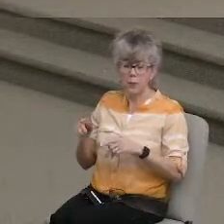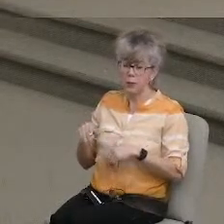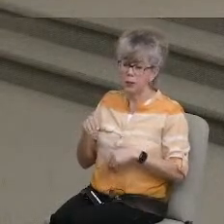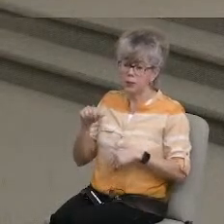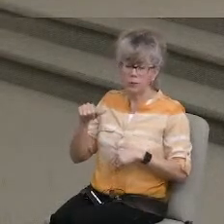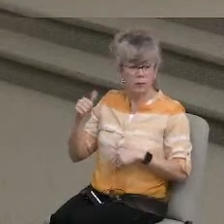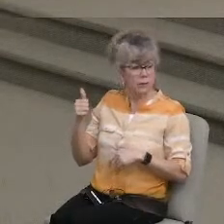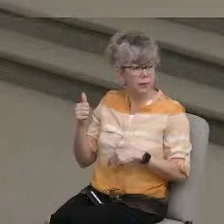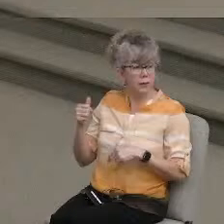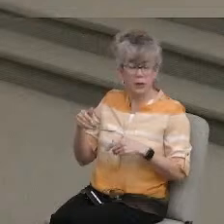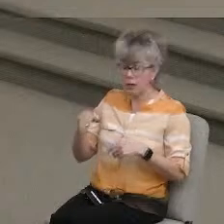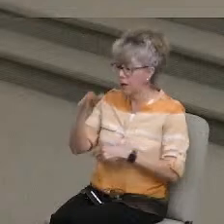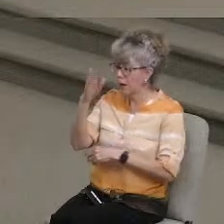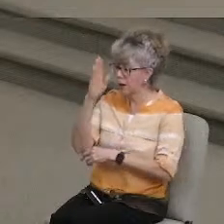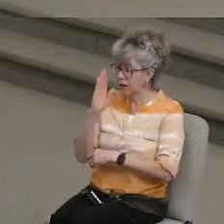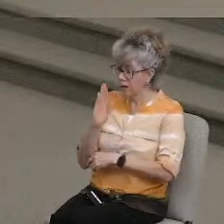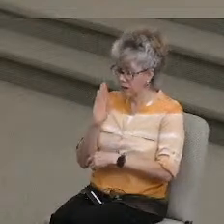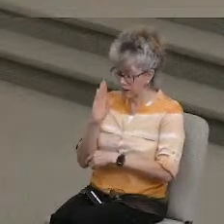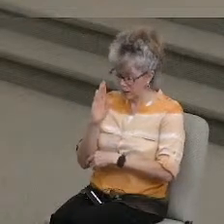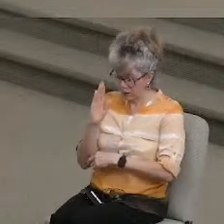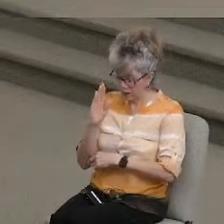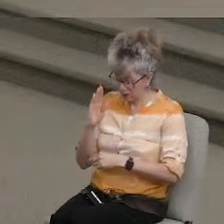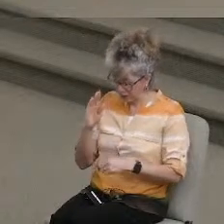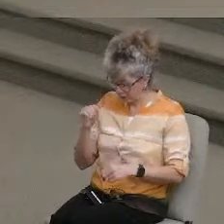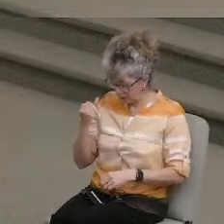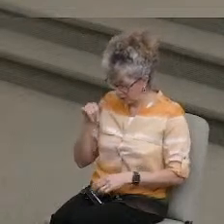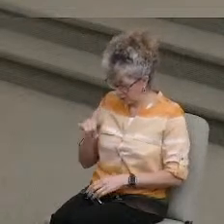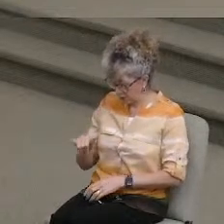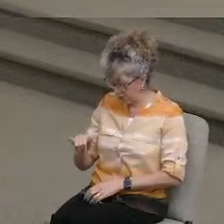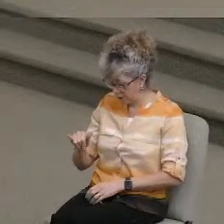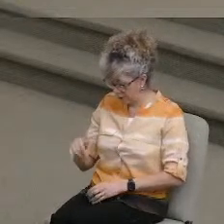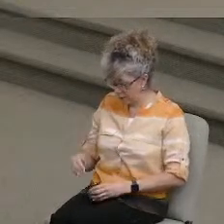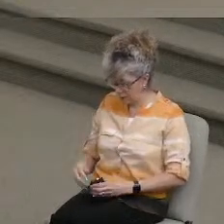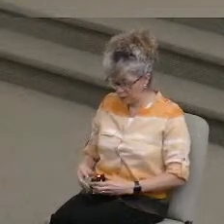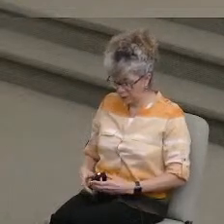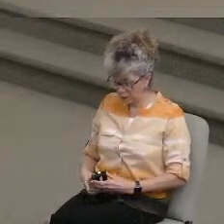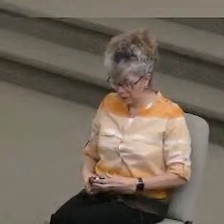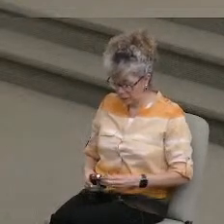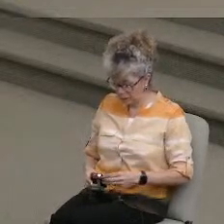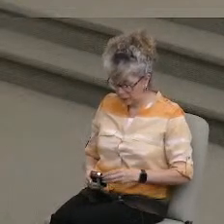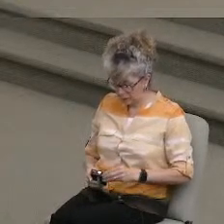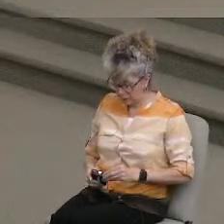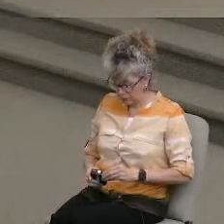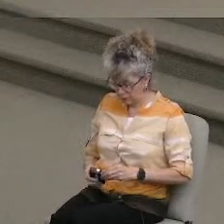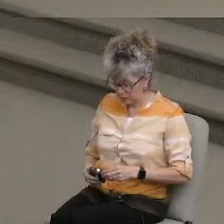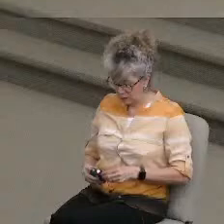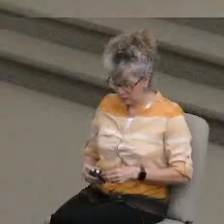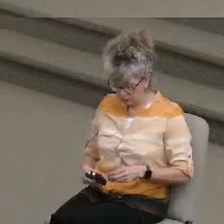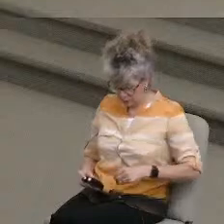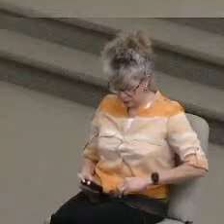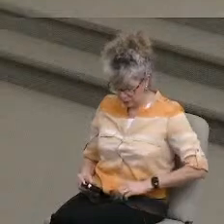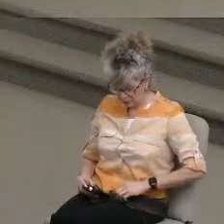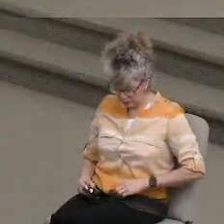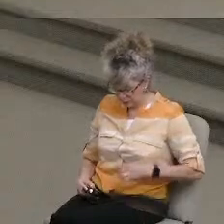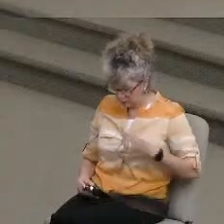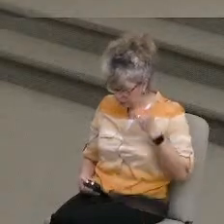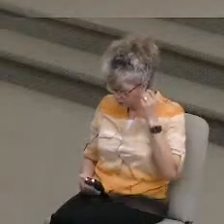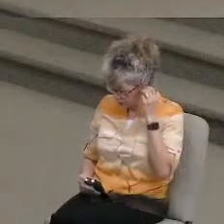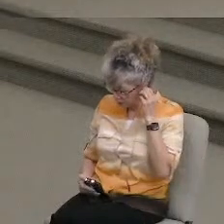the will of God lives forever. 1 John 2:17. Good job.